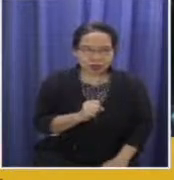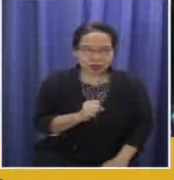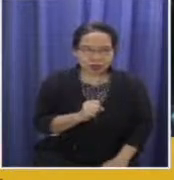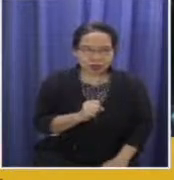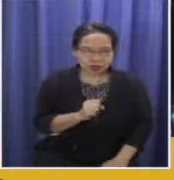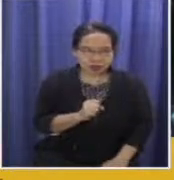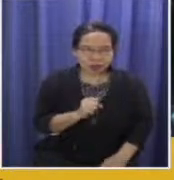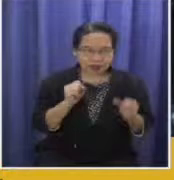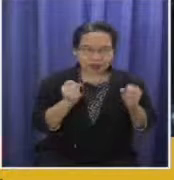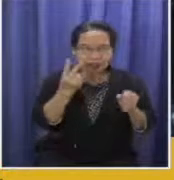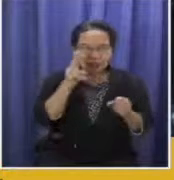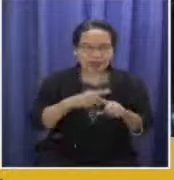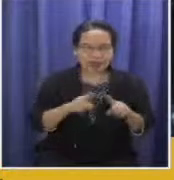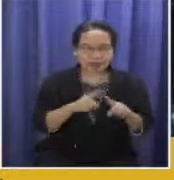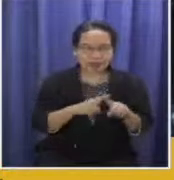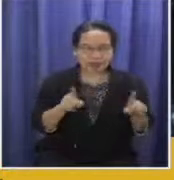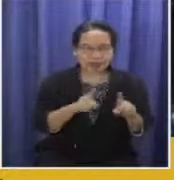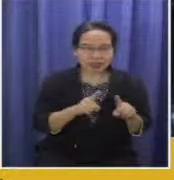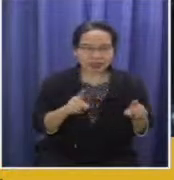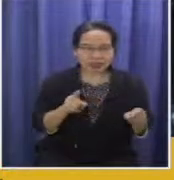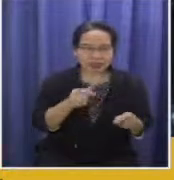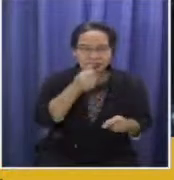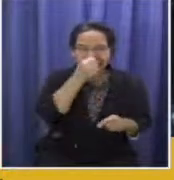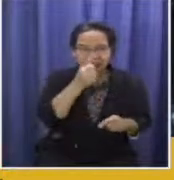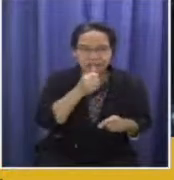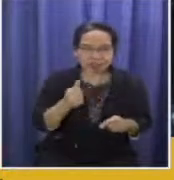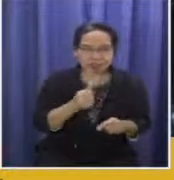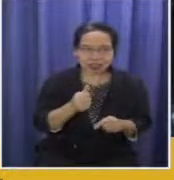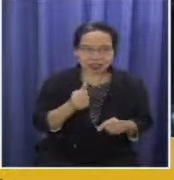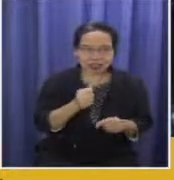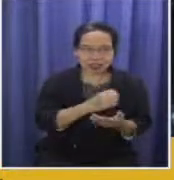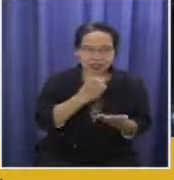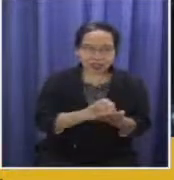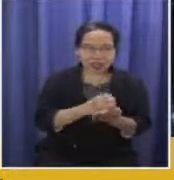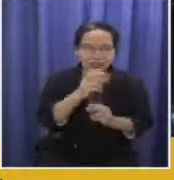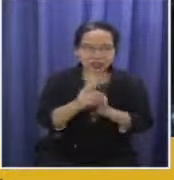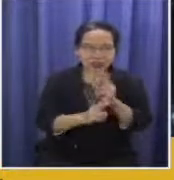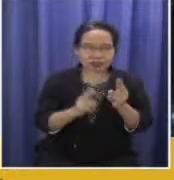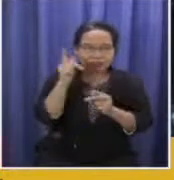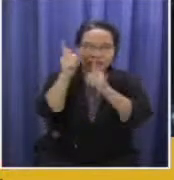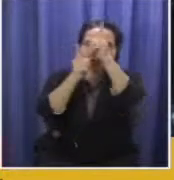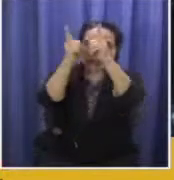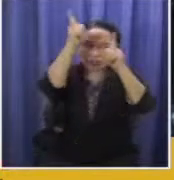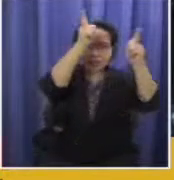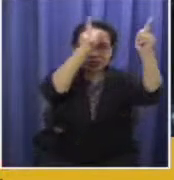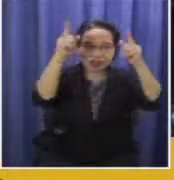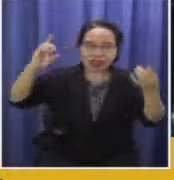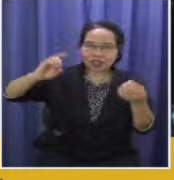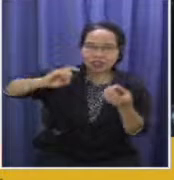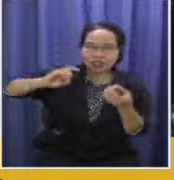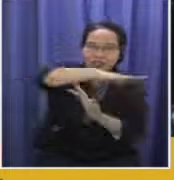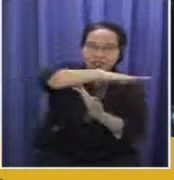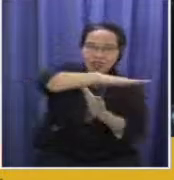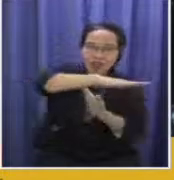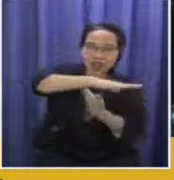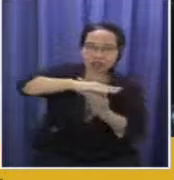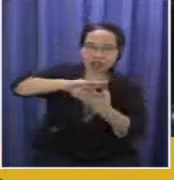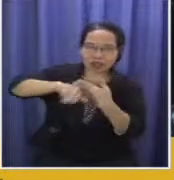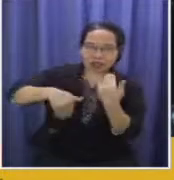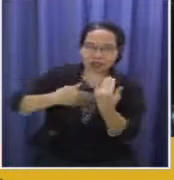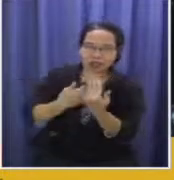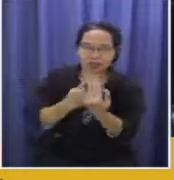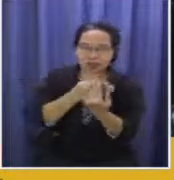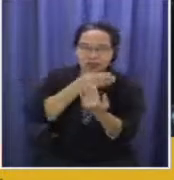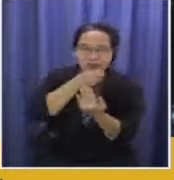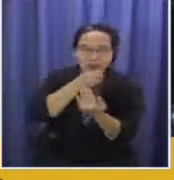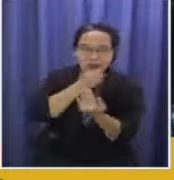You can see the difference of the age of the entire universe. The stars, the galaxies are